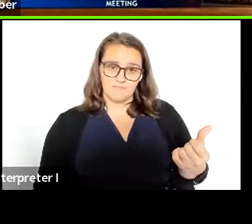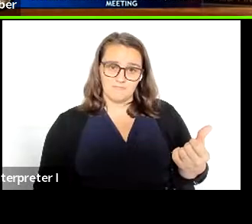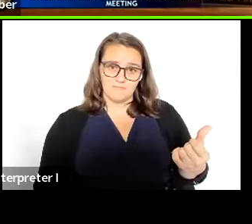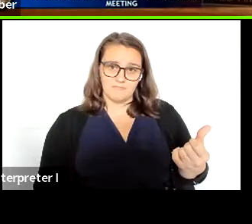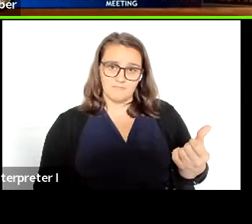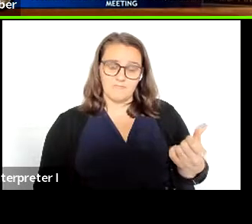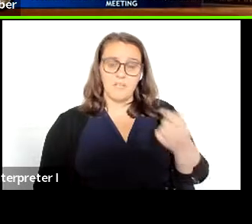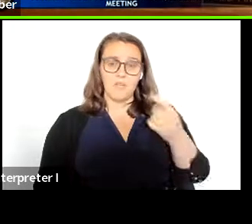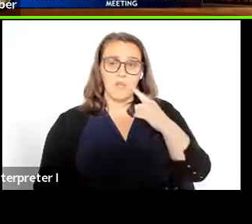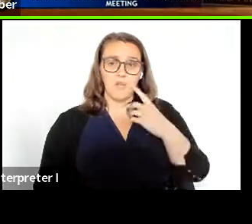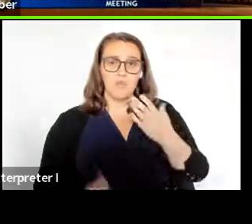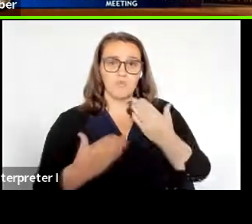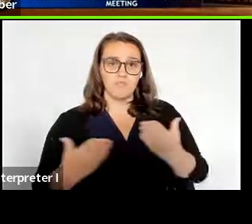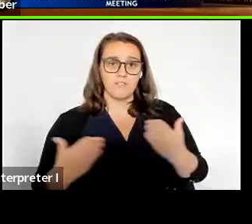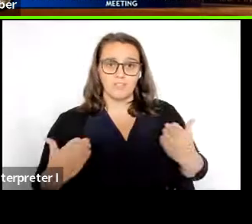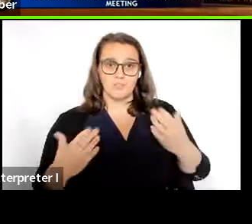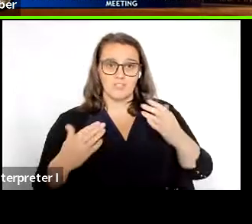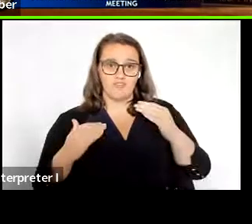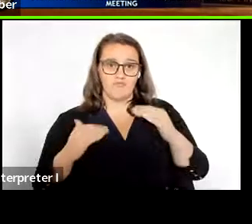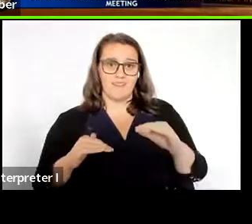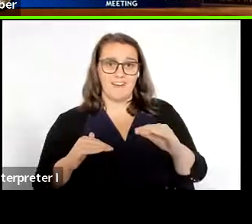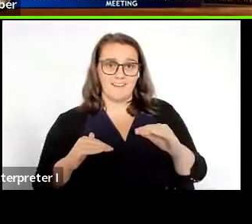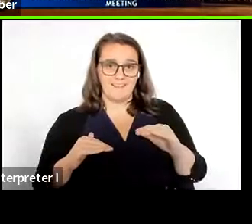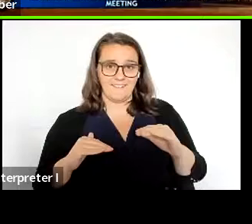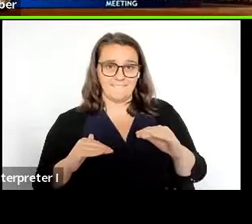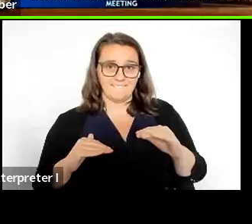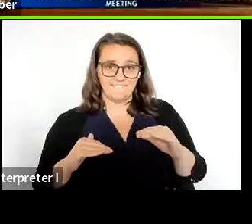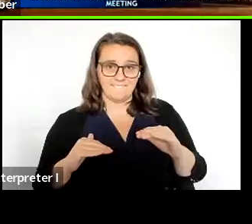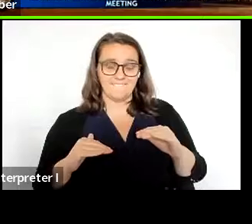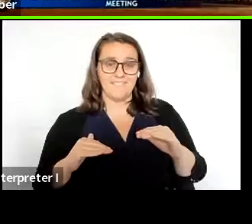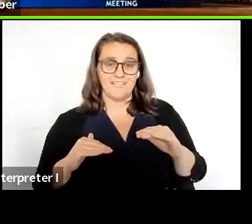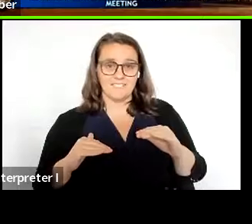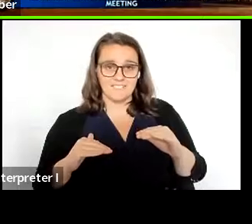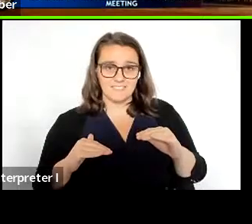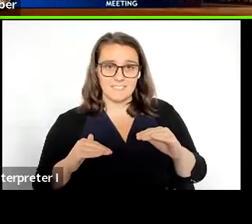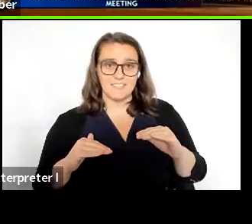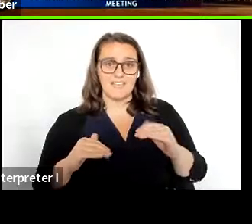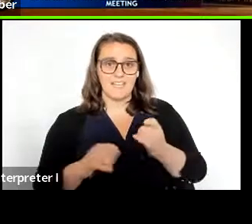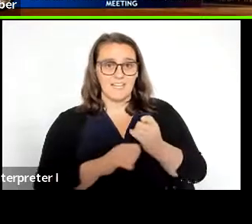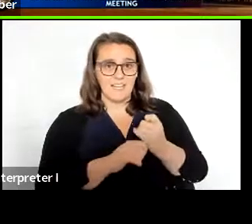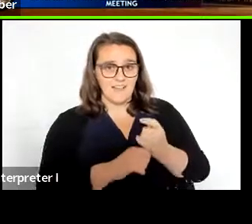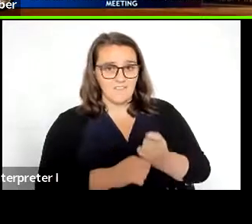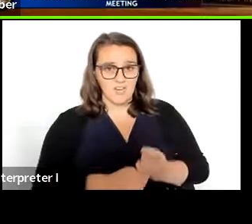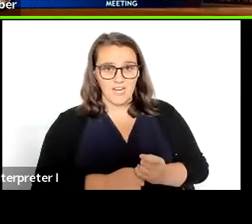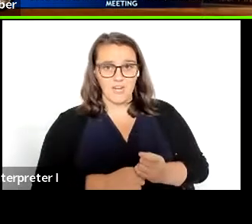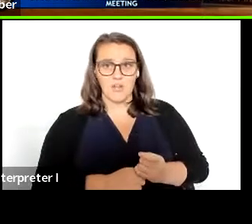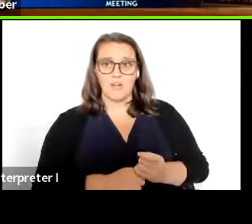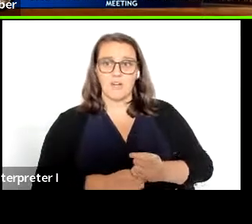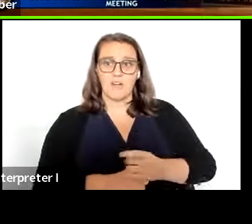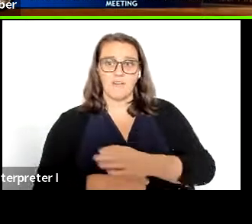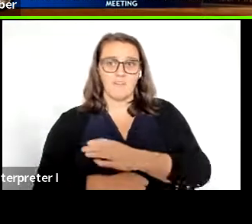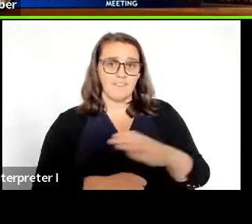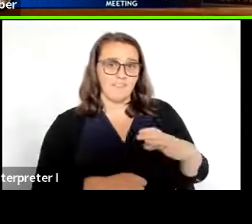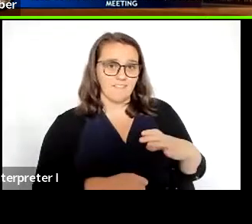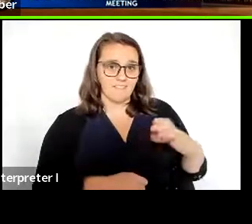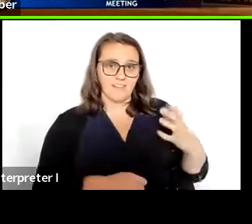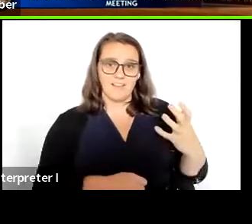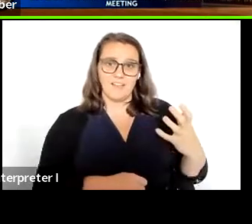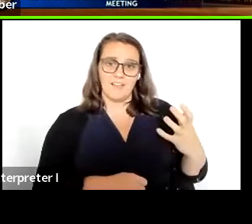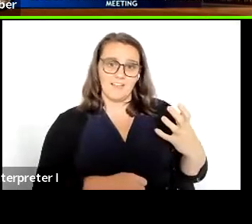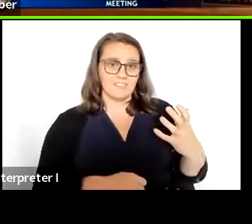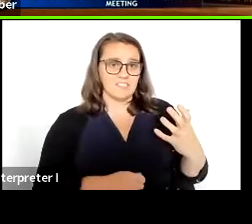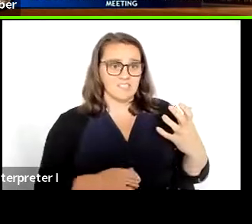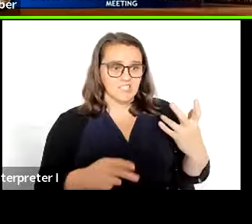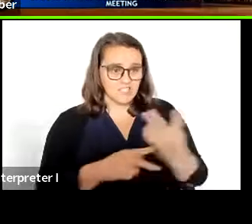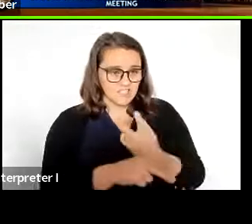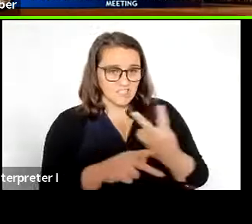finite. We don't have finite, resources are finite. So every year, I think this council scrapes the bottom of the budget barrel to find